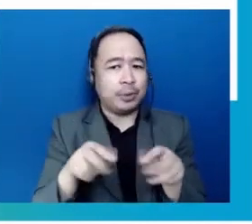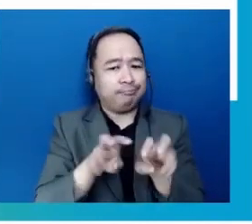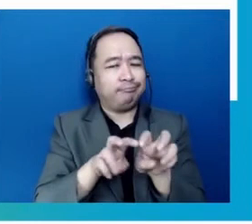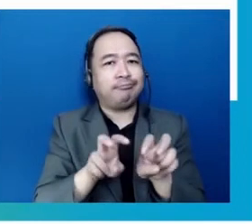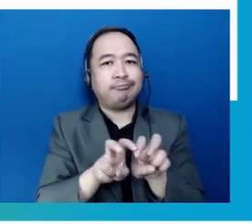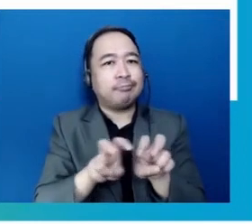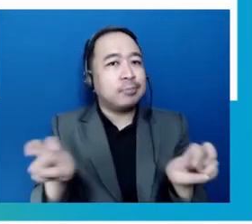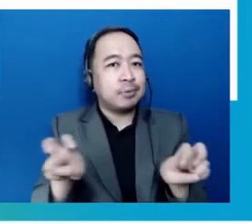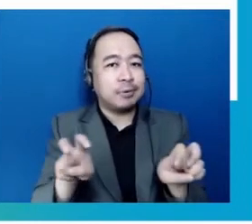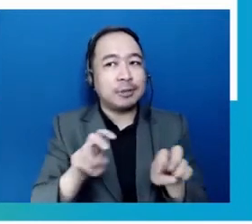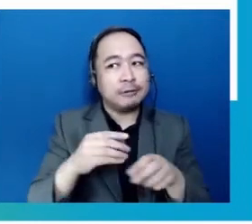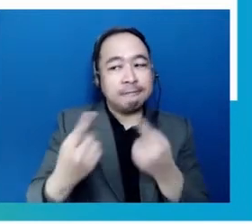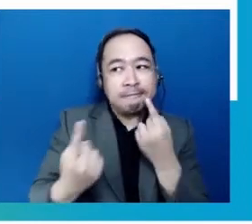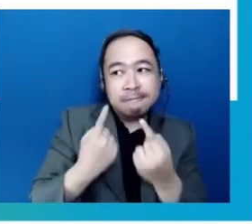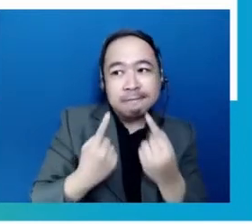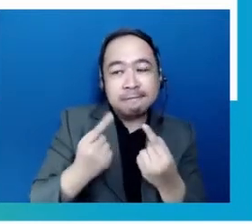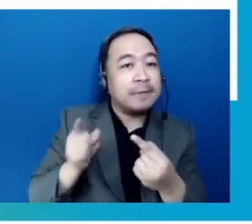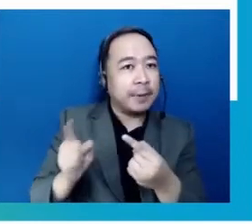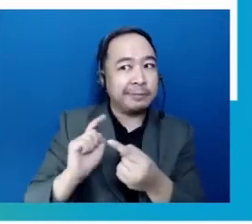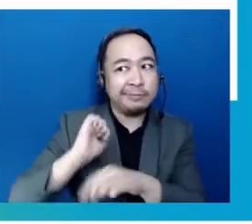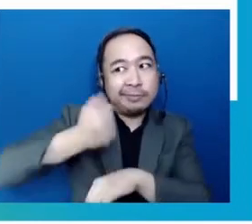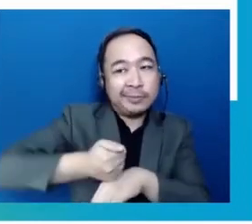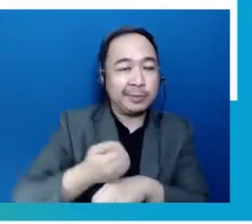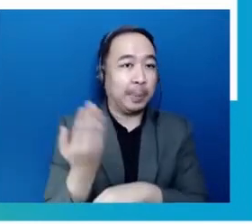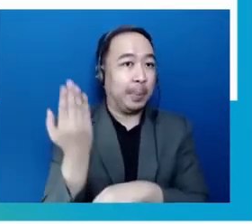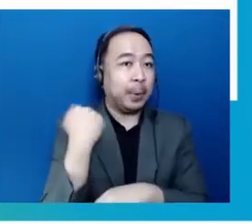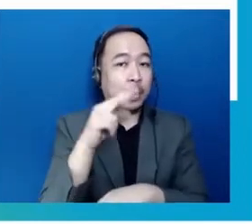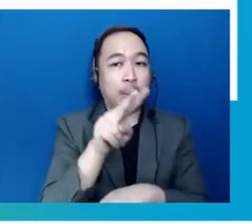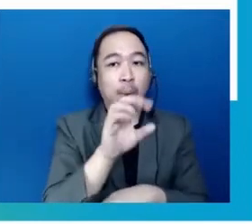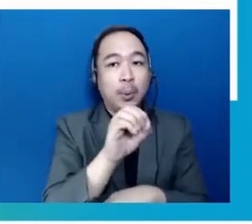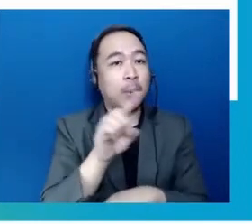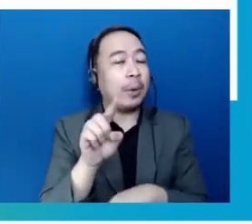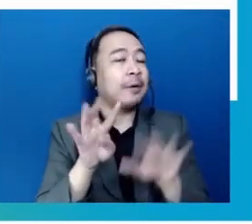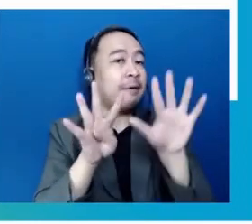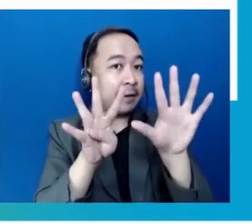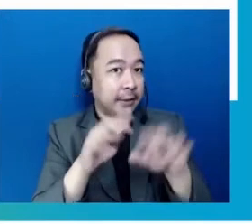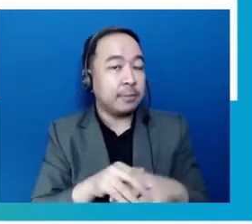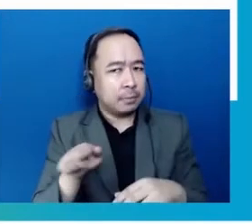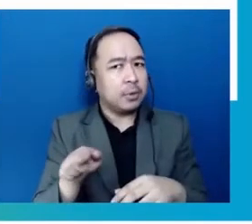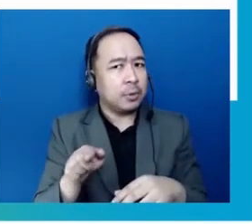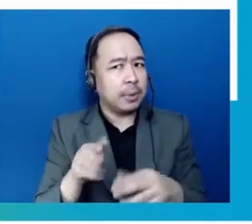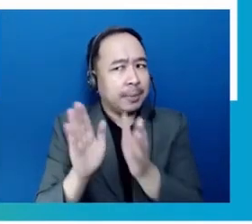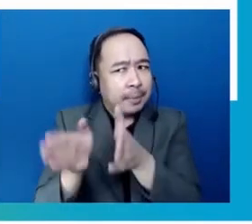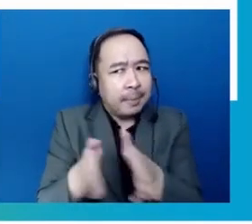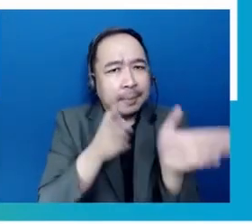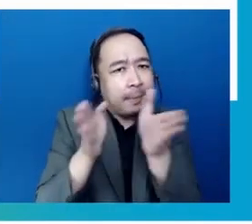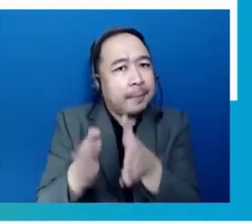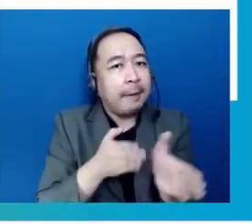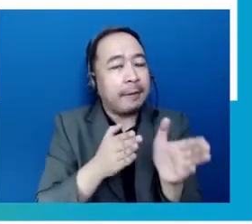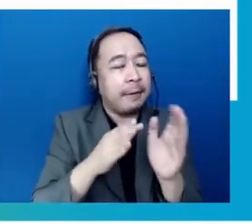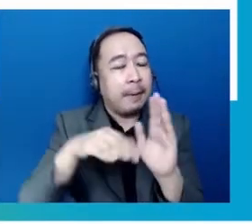which was established in 2019 to ensure that our strategy, programs, and projects